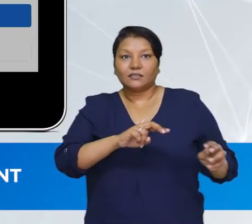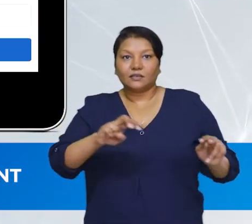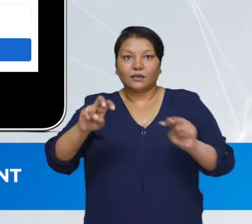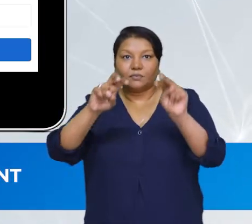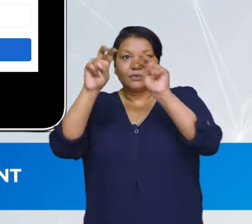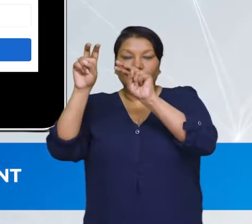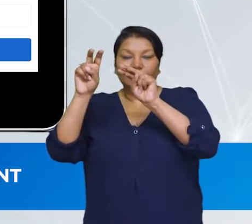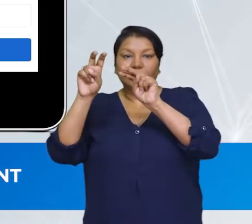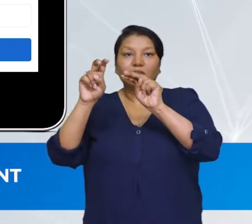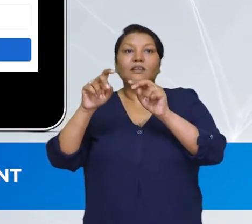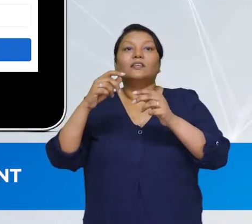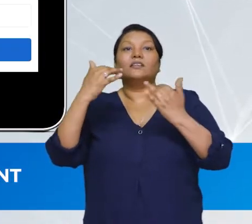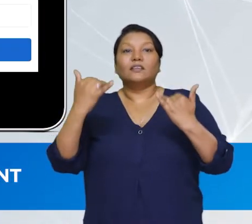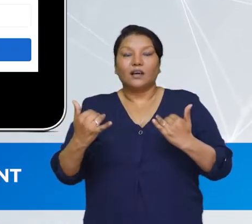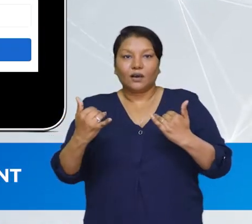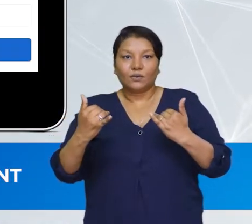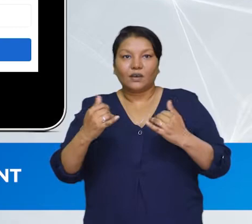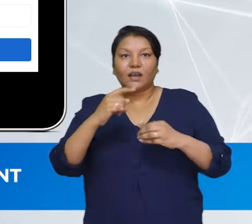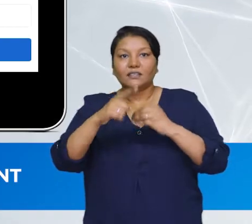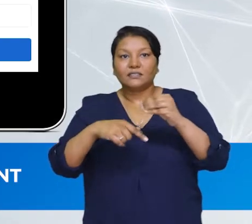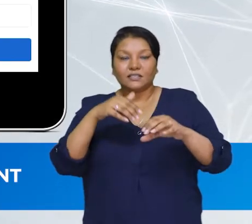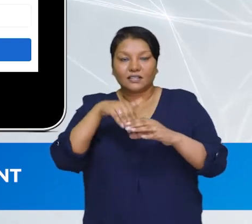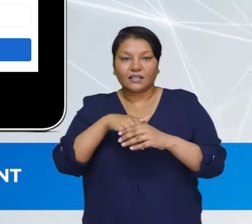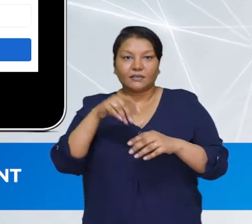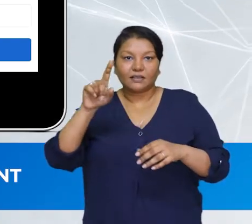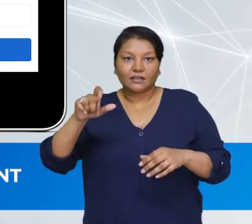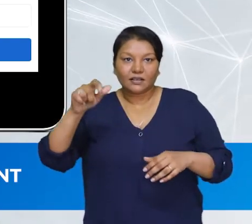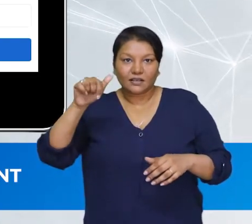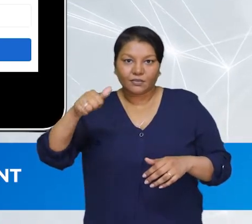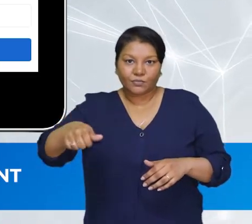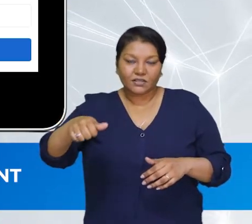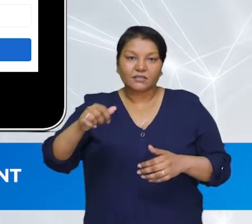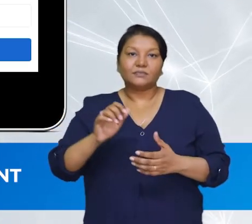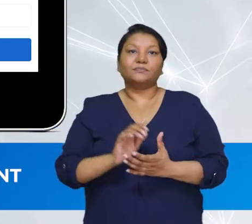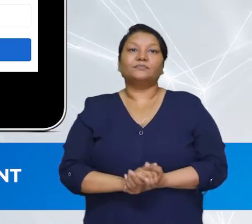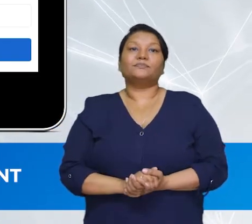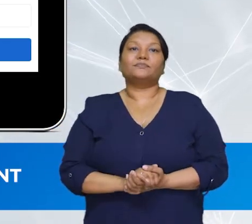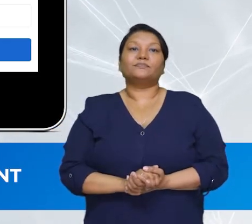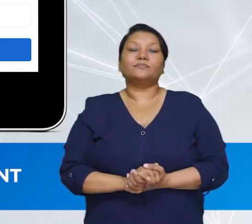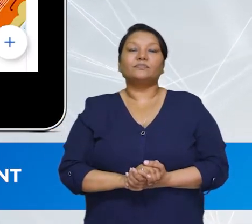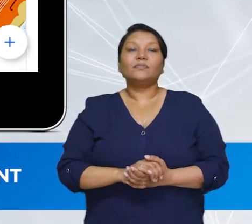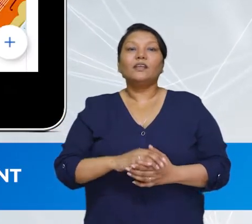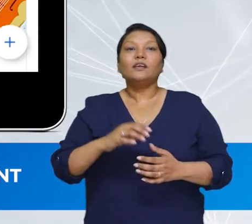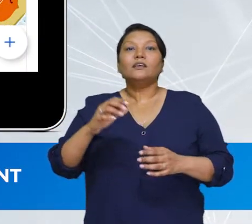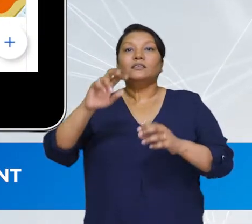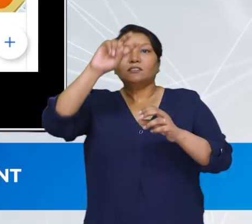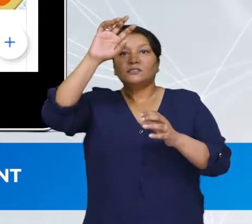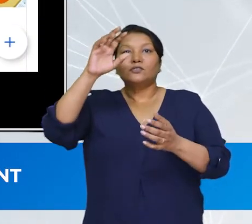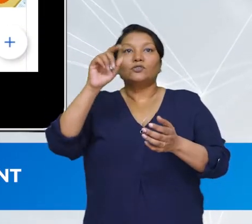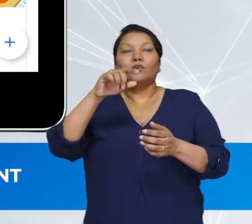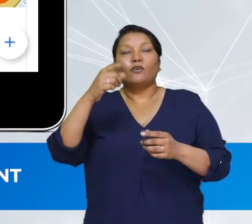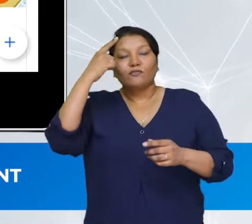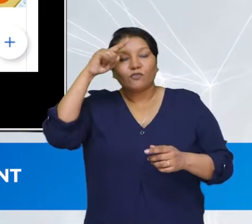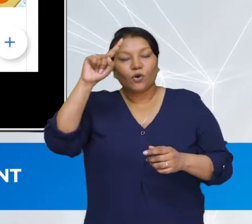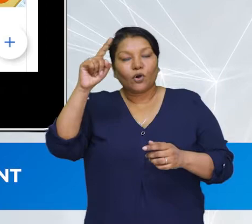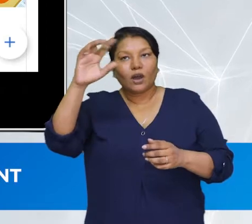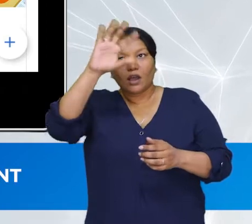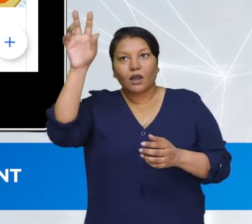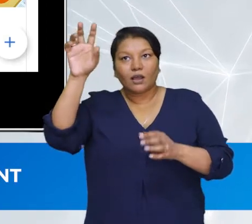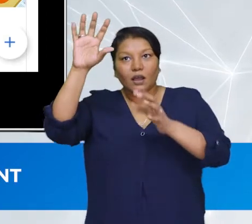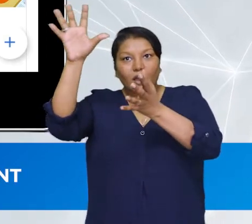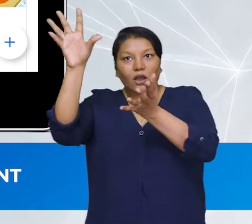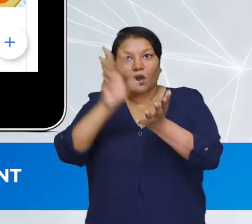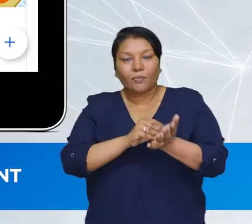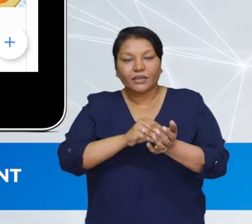and it will be uploaded to Classroom. Then simply click Turn In. To download files, select